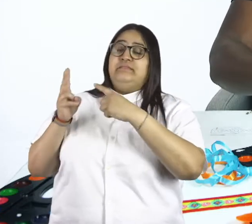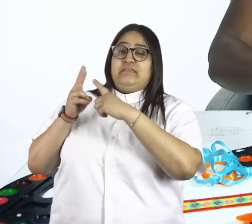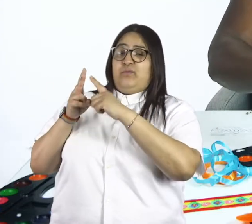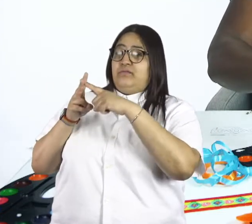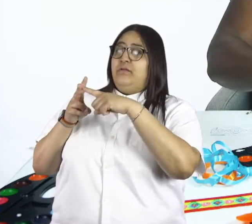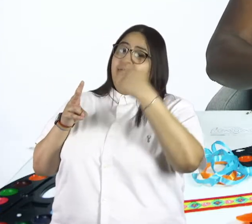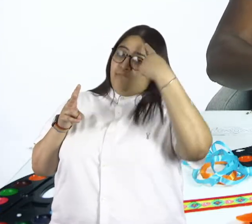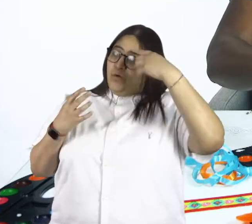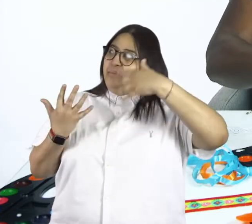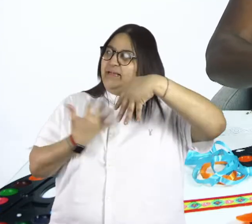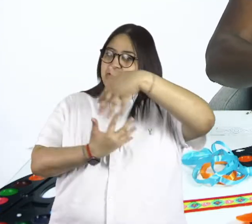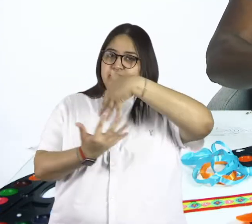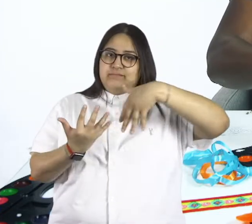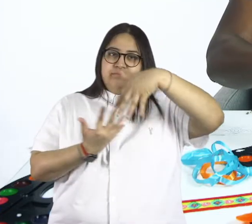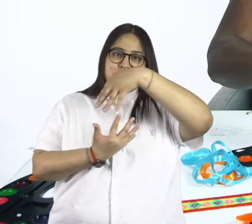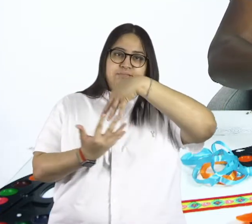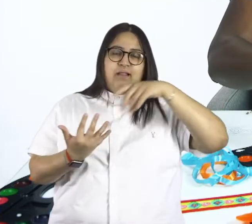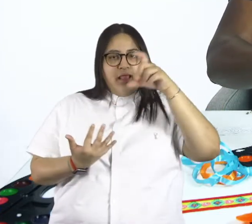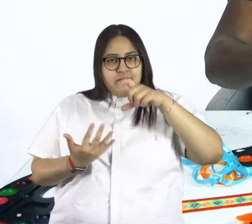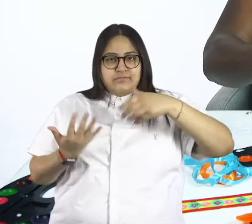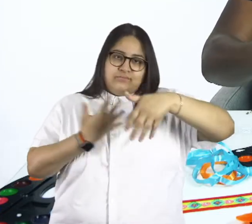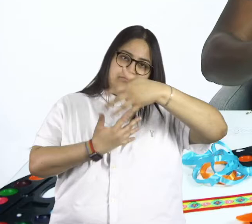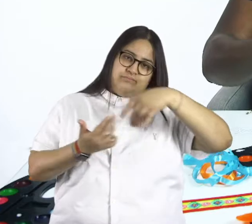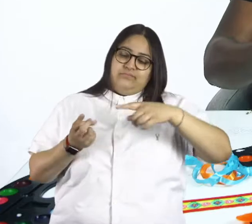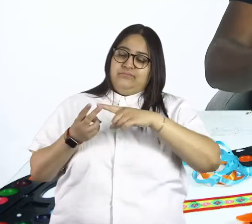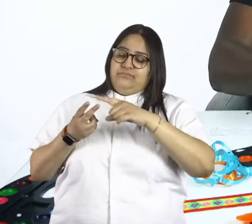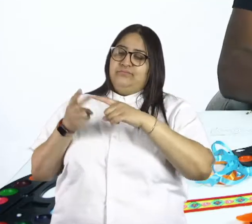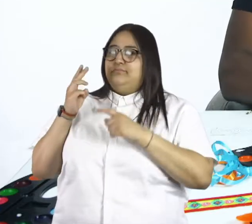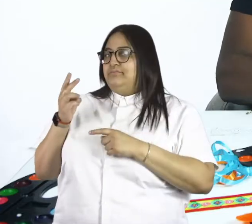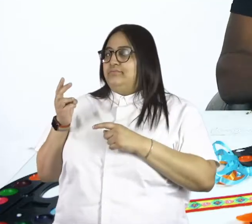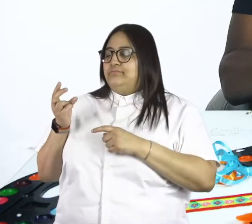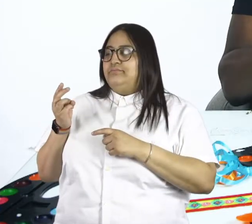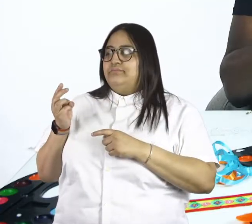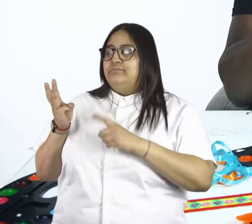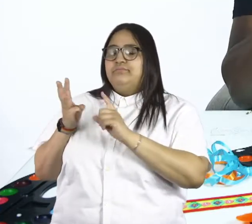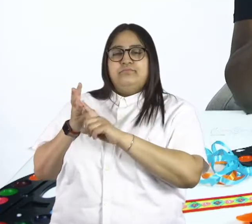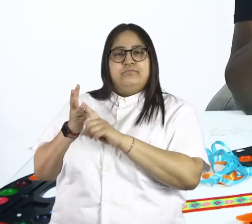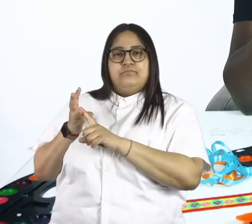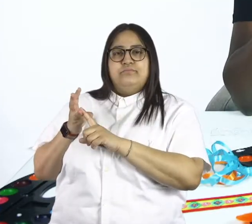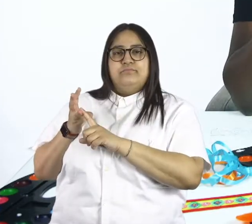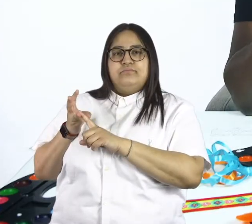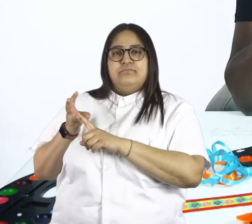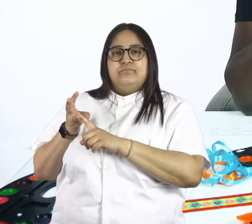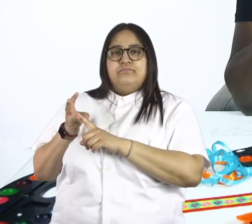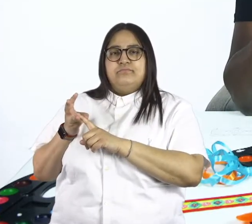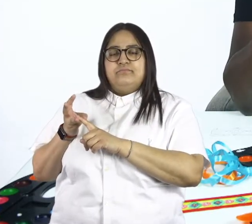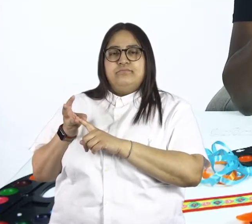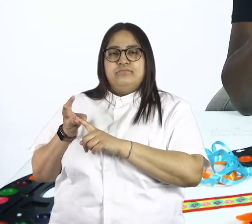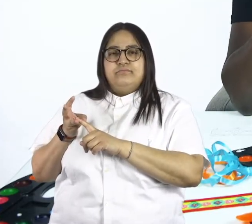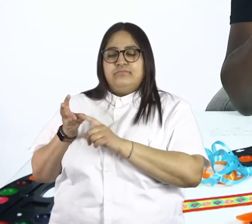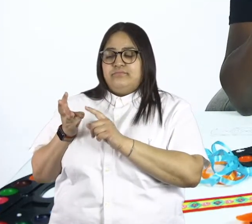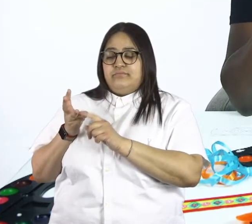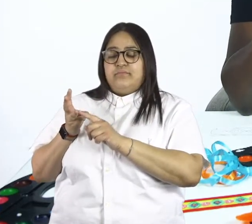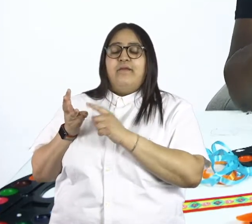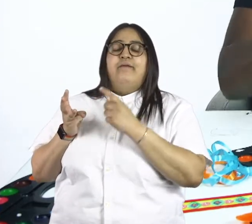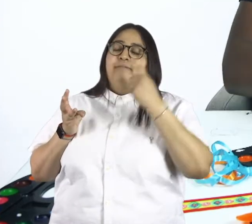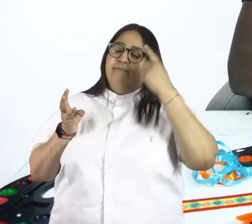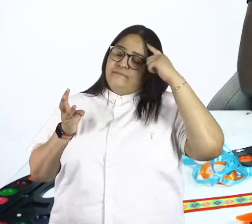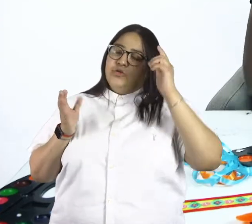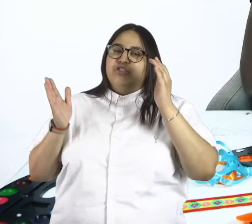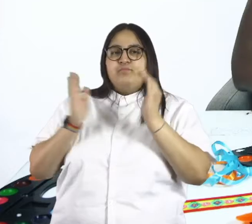you earlier I'm going to show you how to get the paint from dry to wet. And this is what I use to apply in small, fine